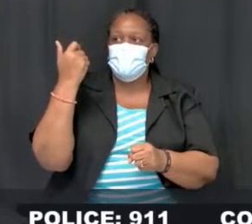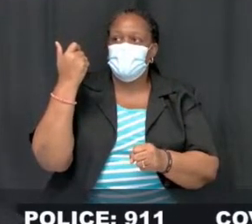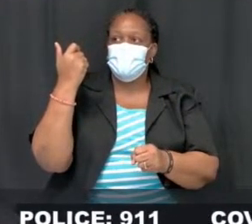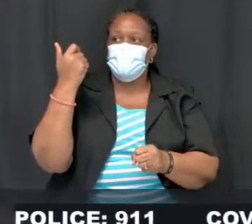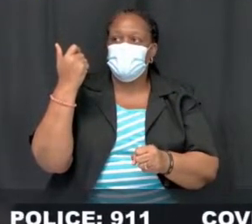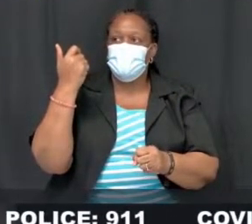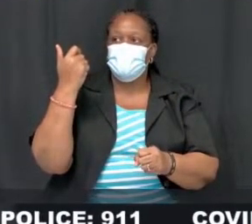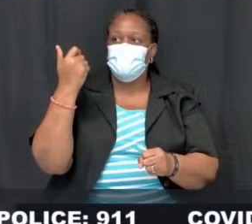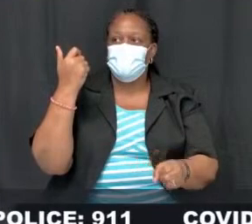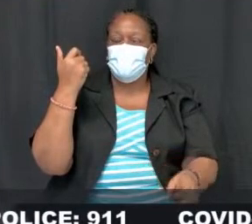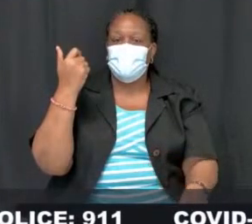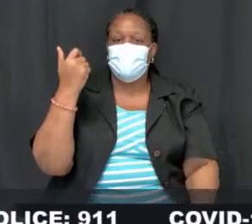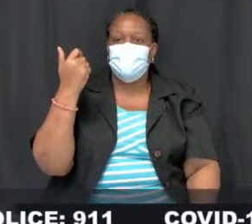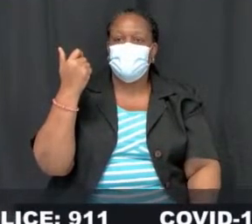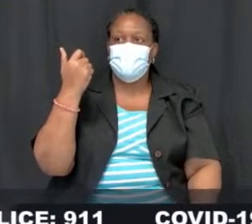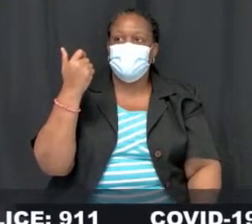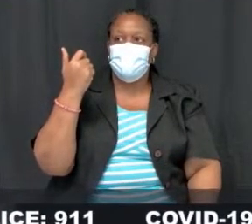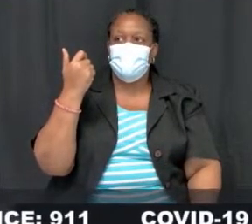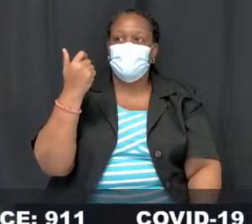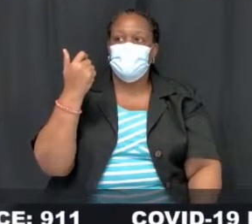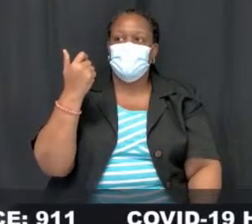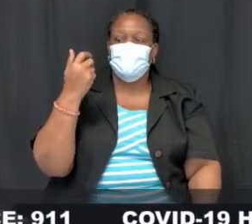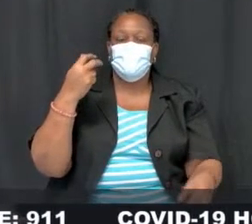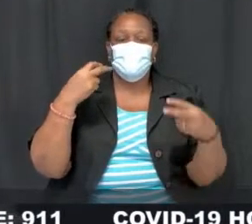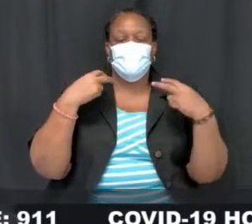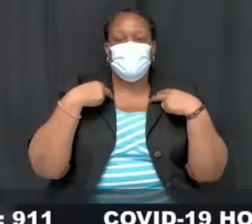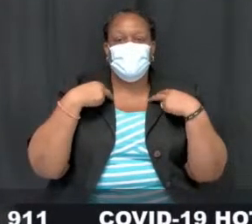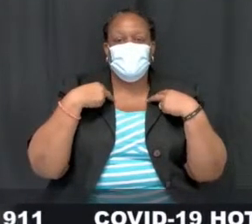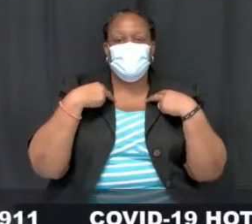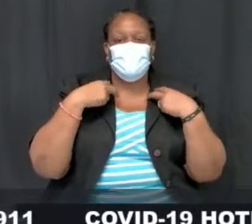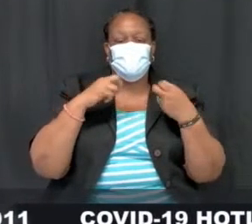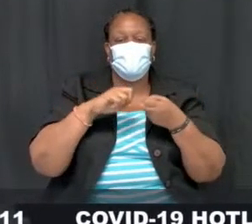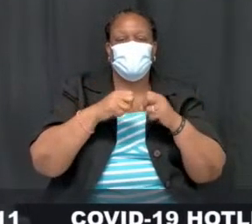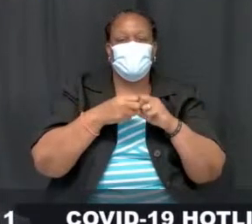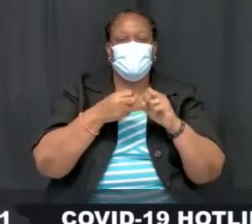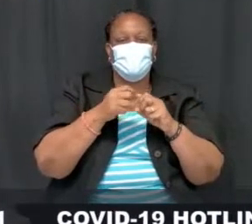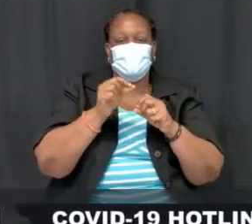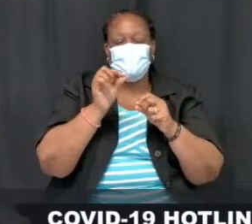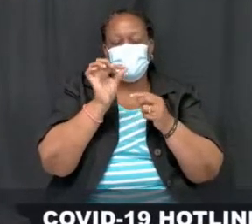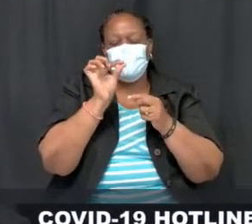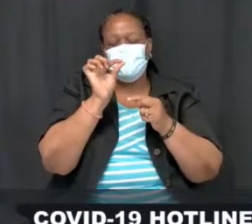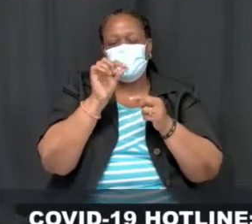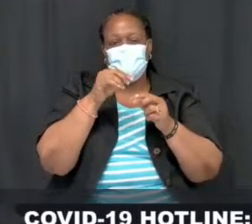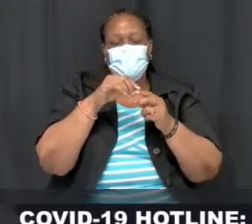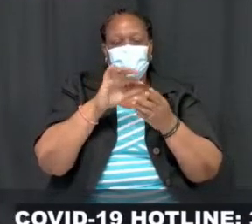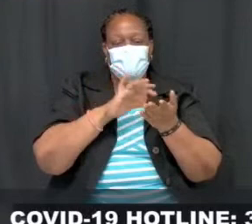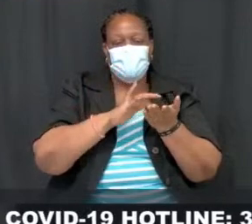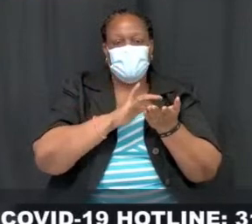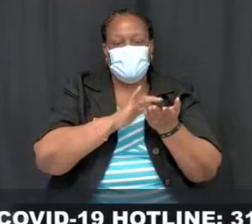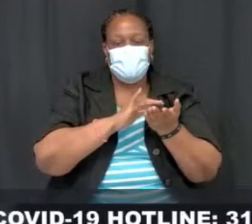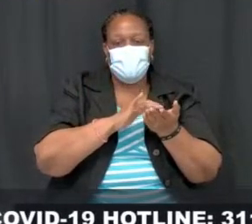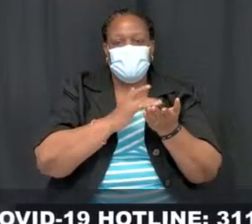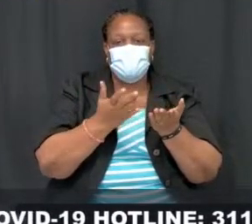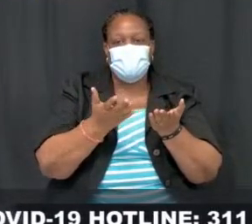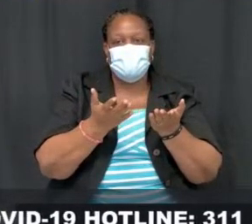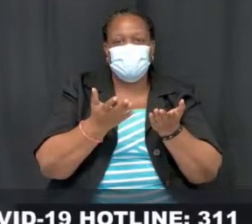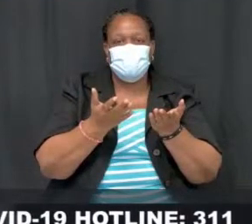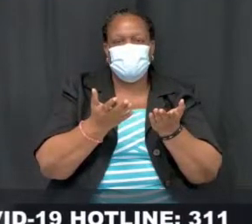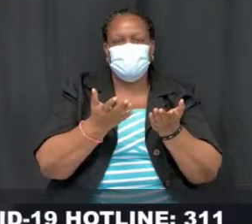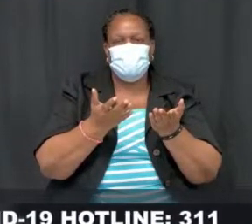allergy to penicillin. And so those are not sound reasons. And so the same way you can get a second